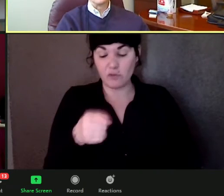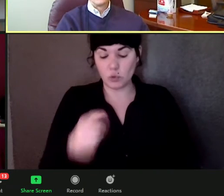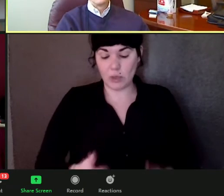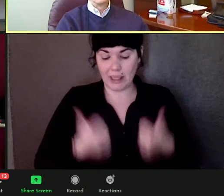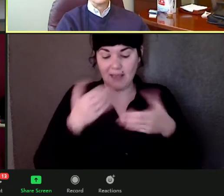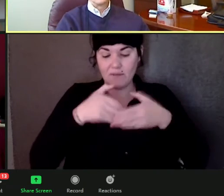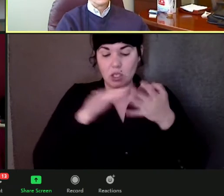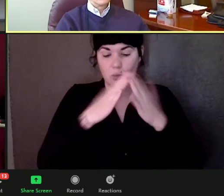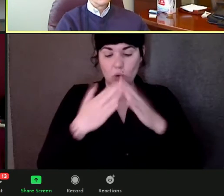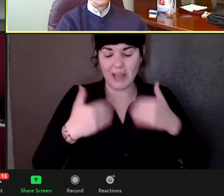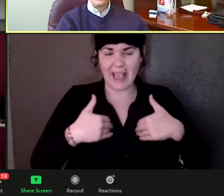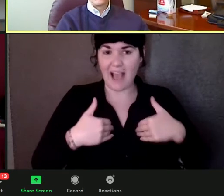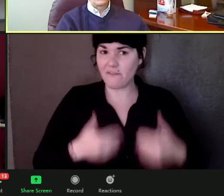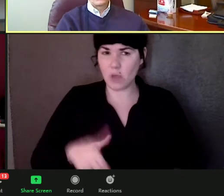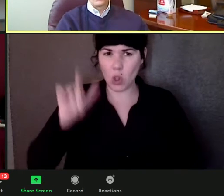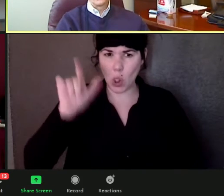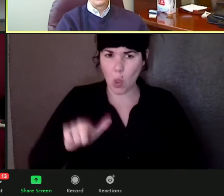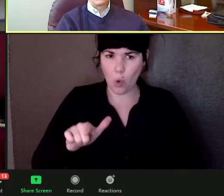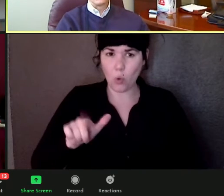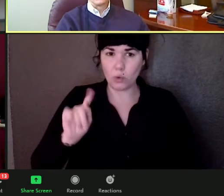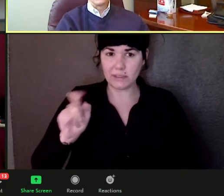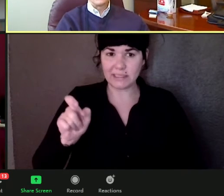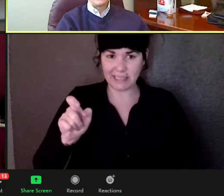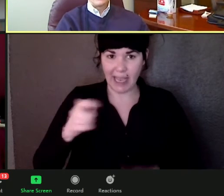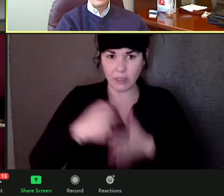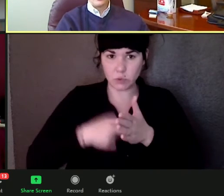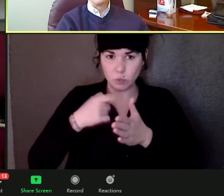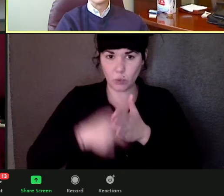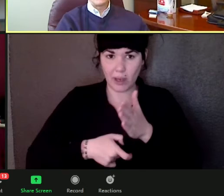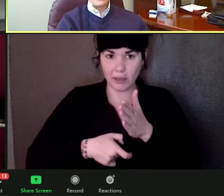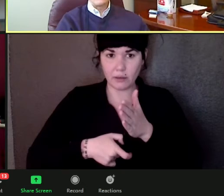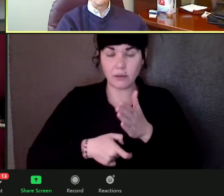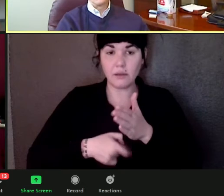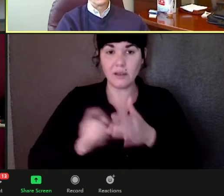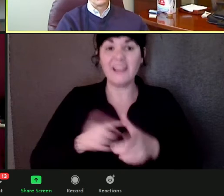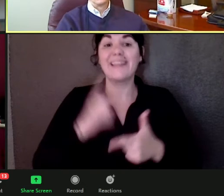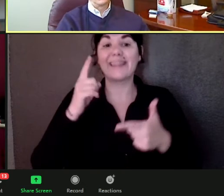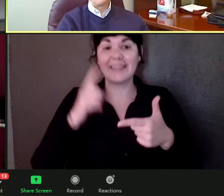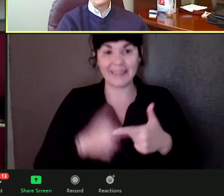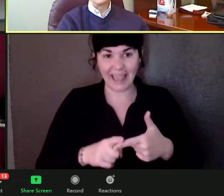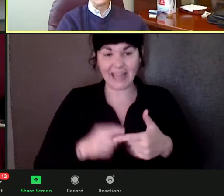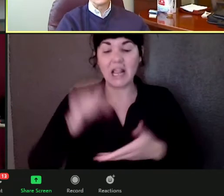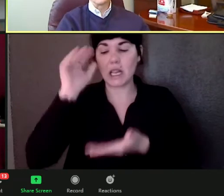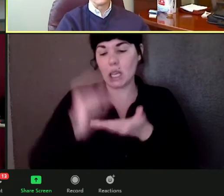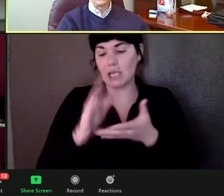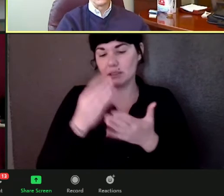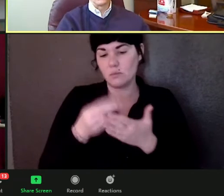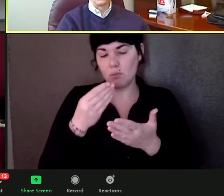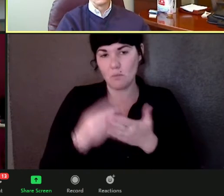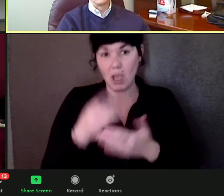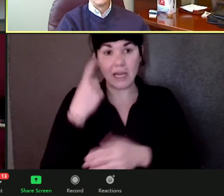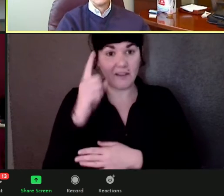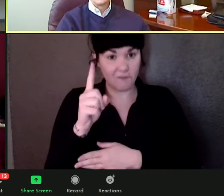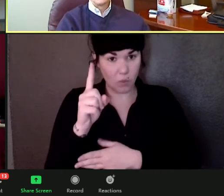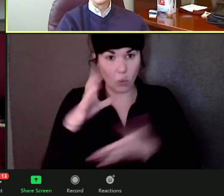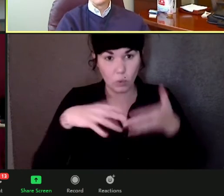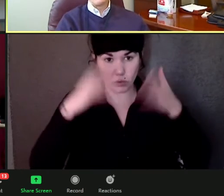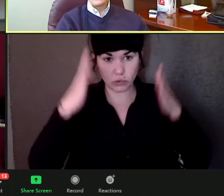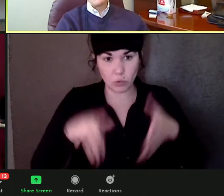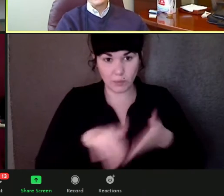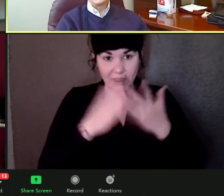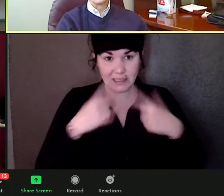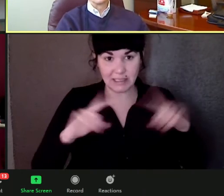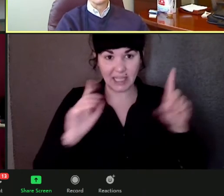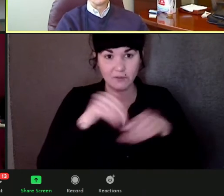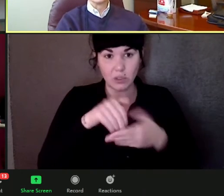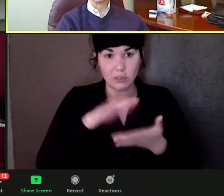needs, which research shows very clearly help to have students be successful in school. And so, in